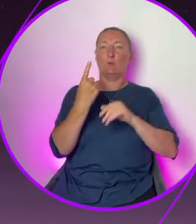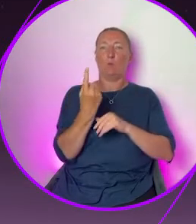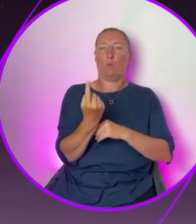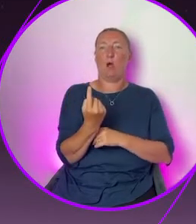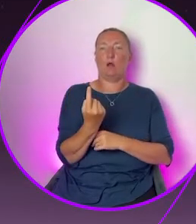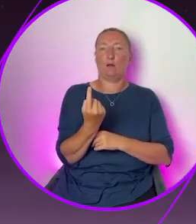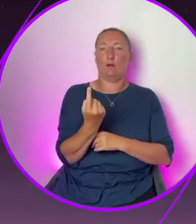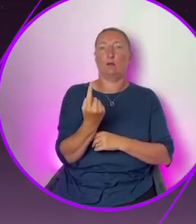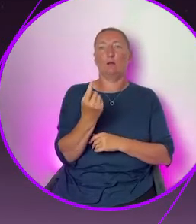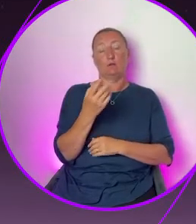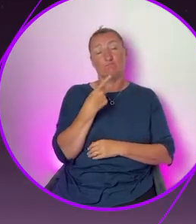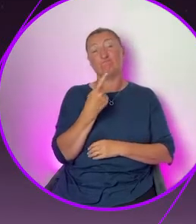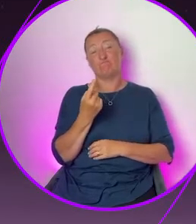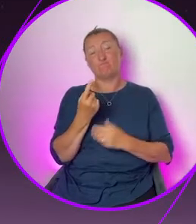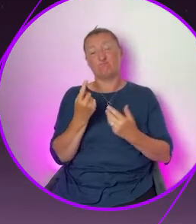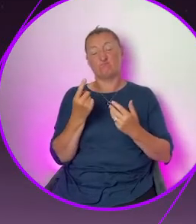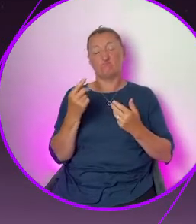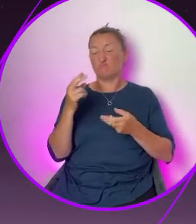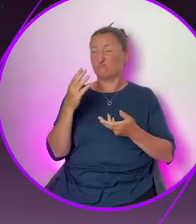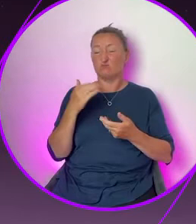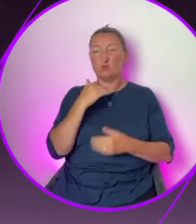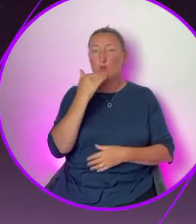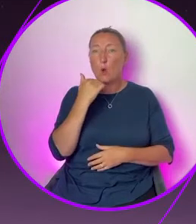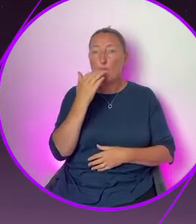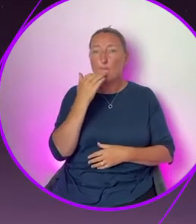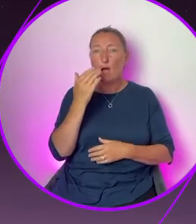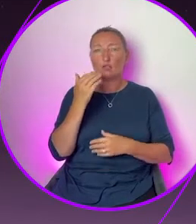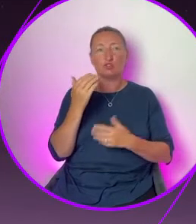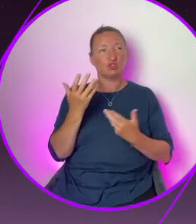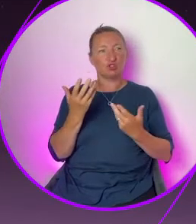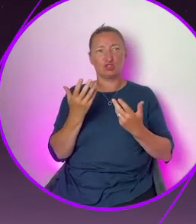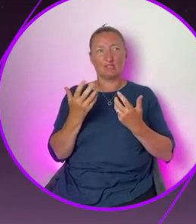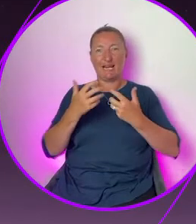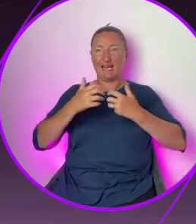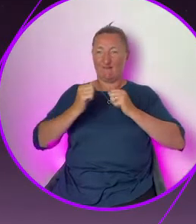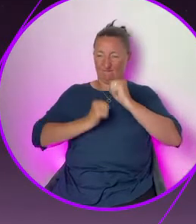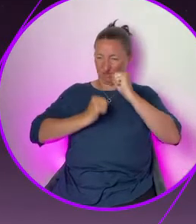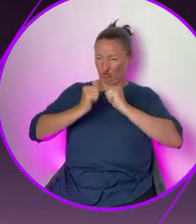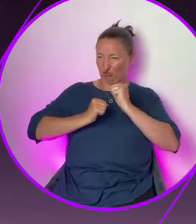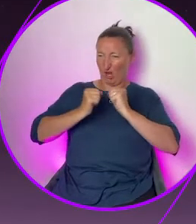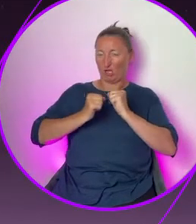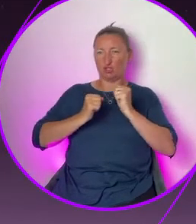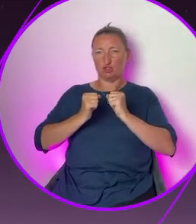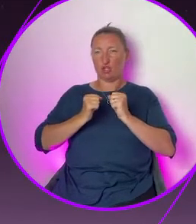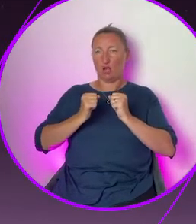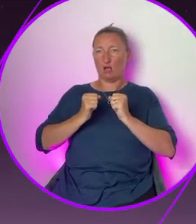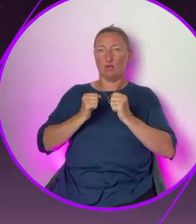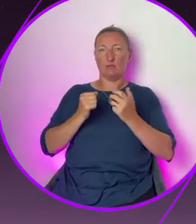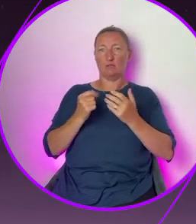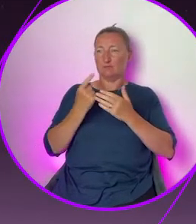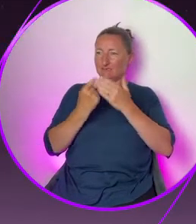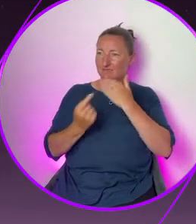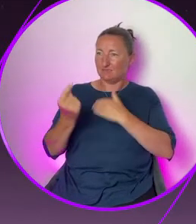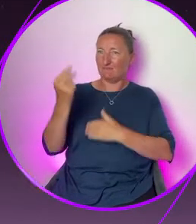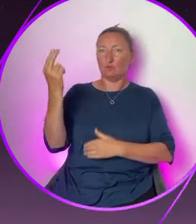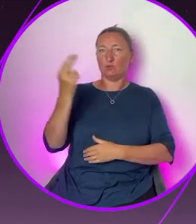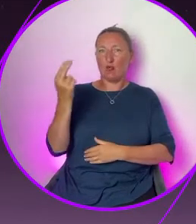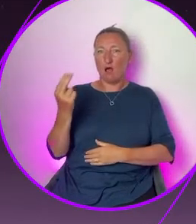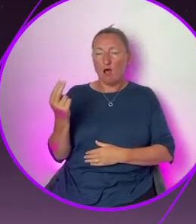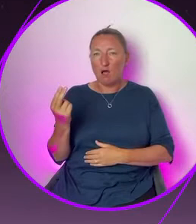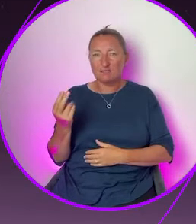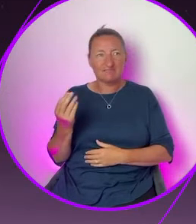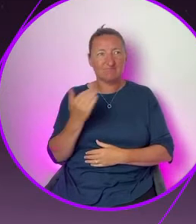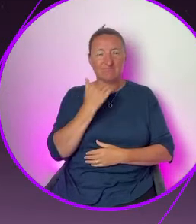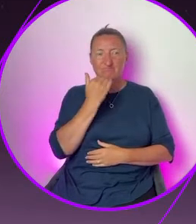lack of infrastructural prototyping in the public cultural sector, whereas individual artists and